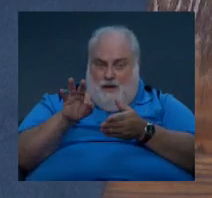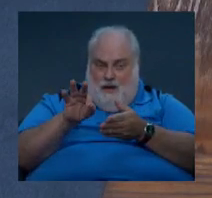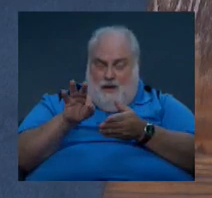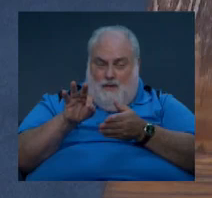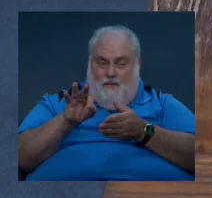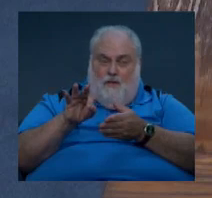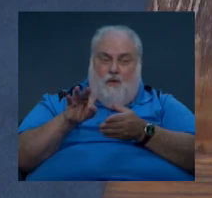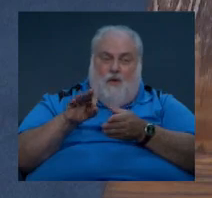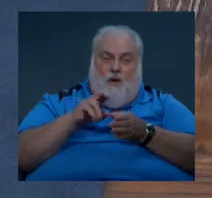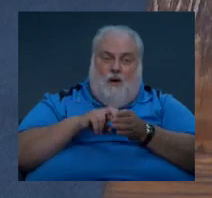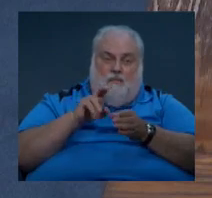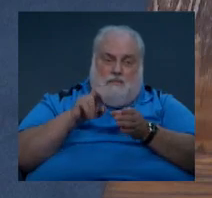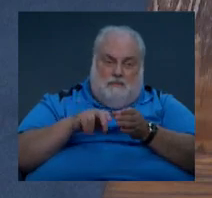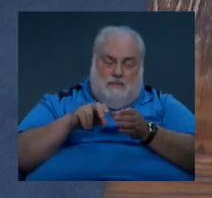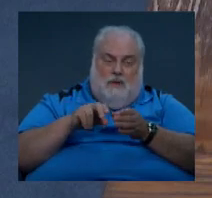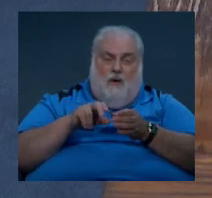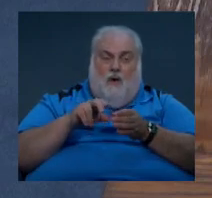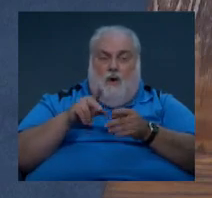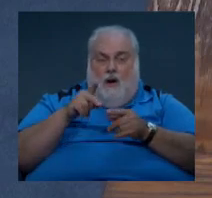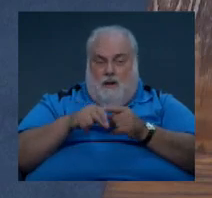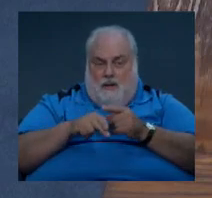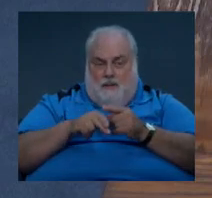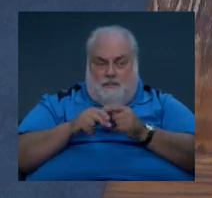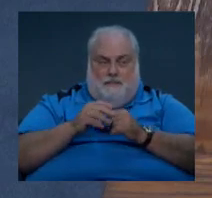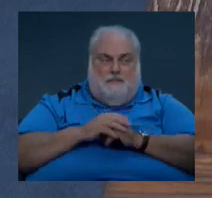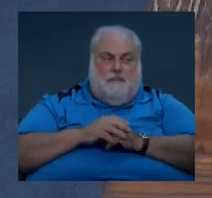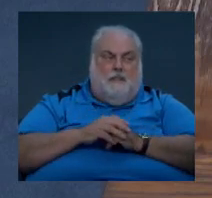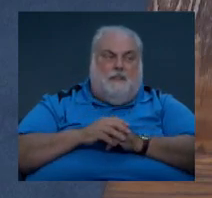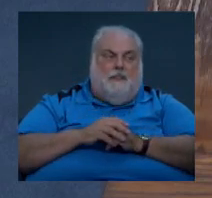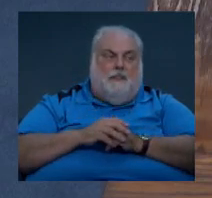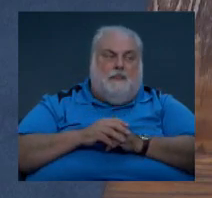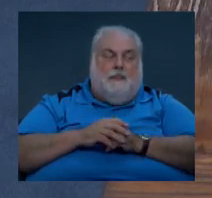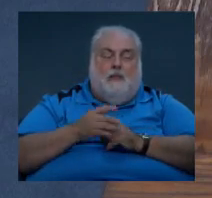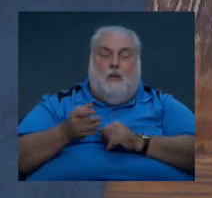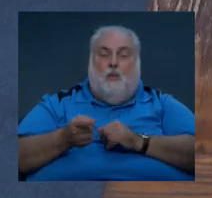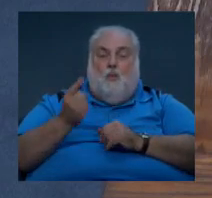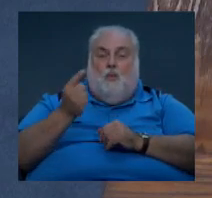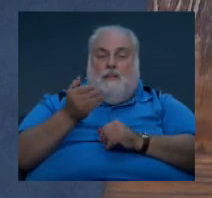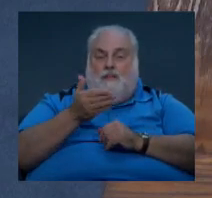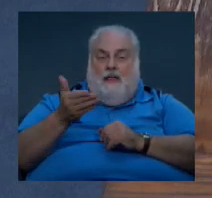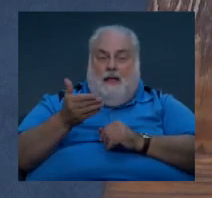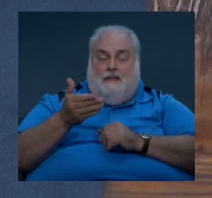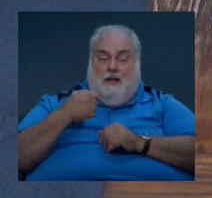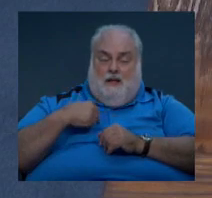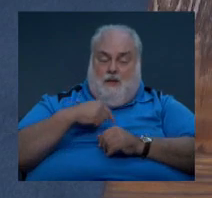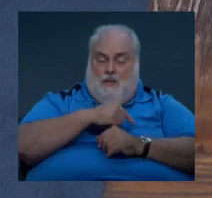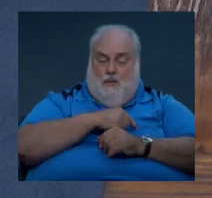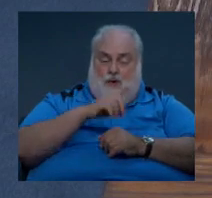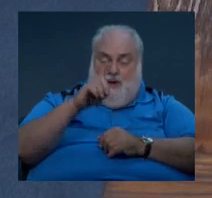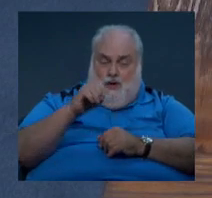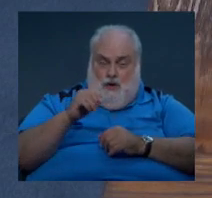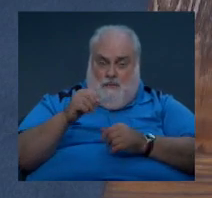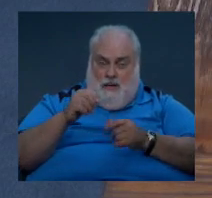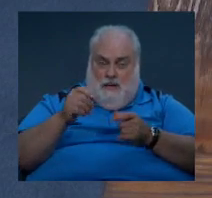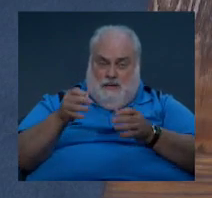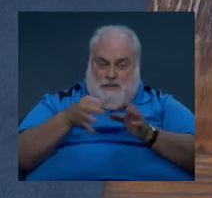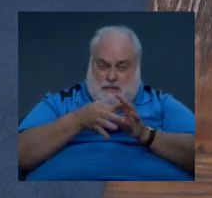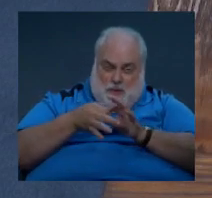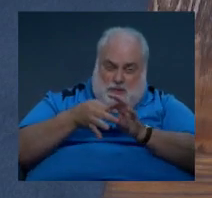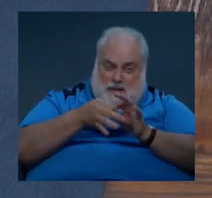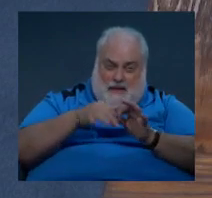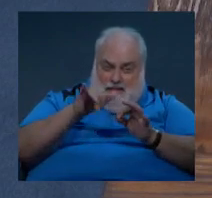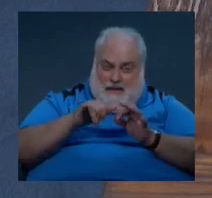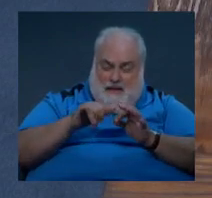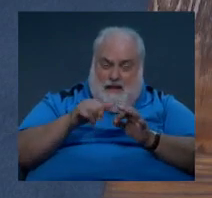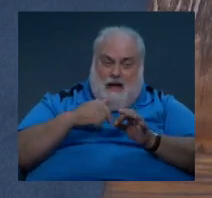it be position elimination or budget cuts. One of the things that we do besides facilitating the bumping practices